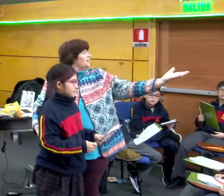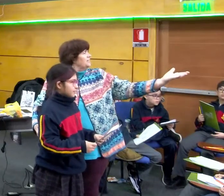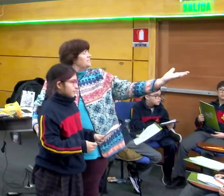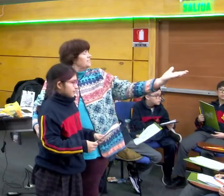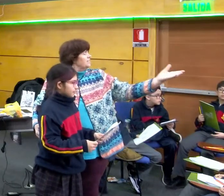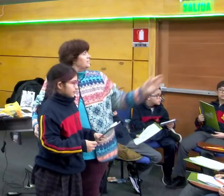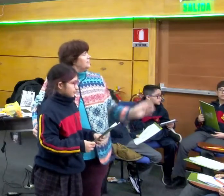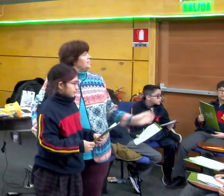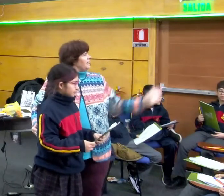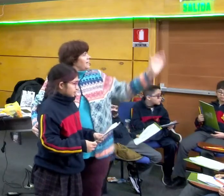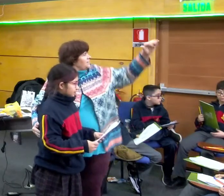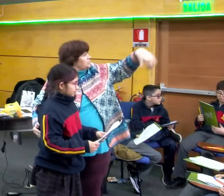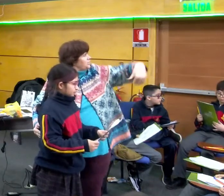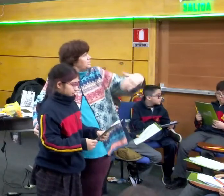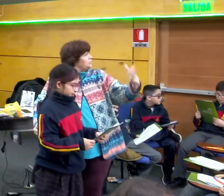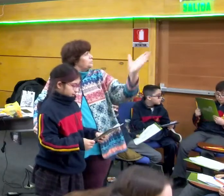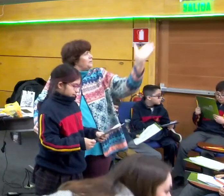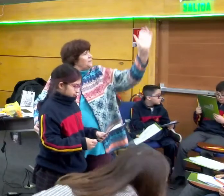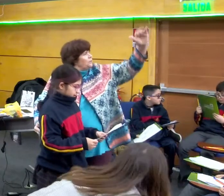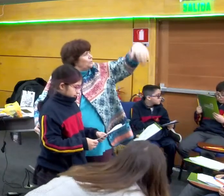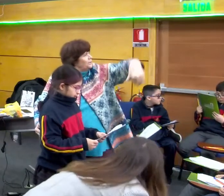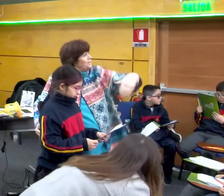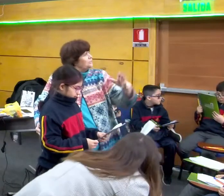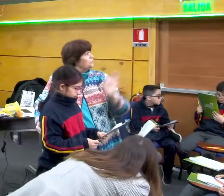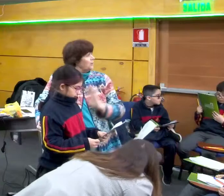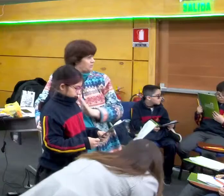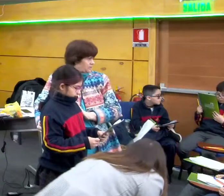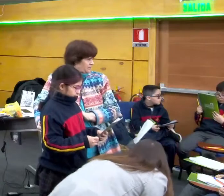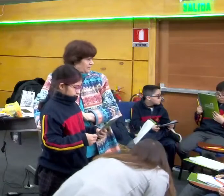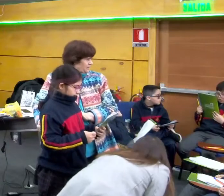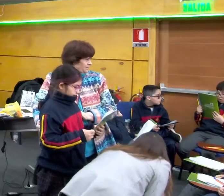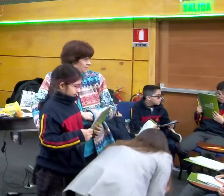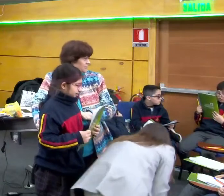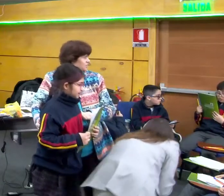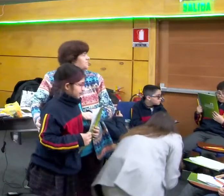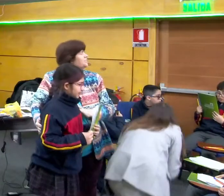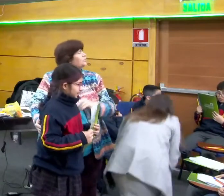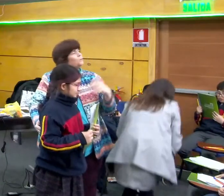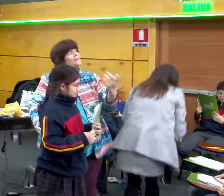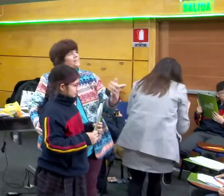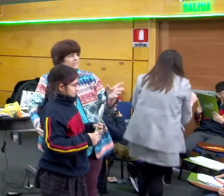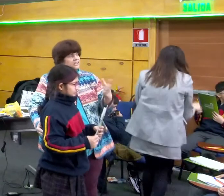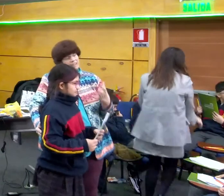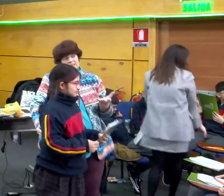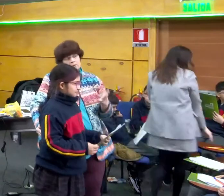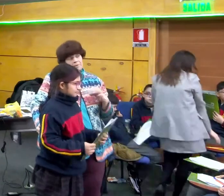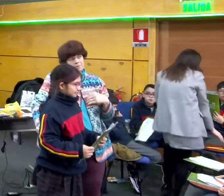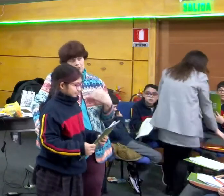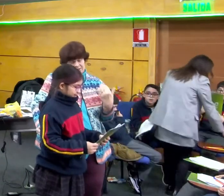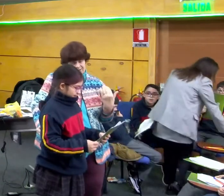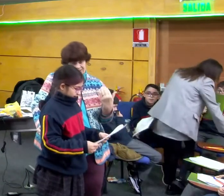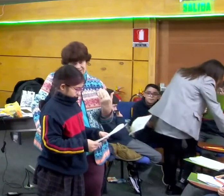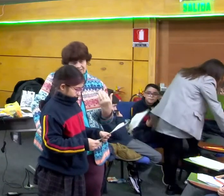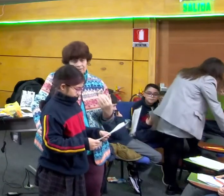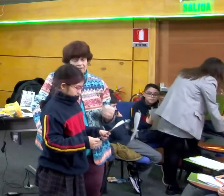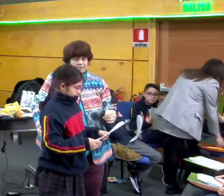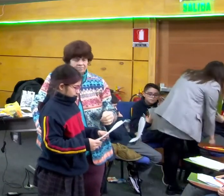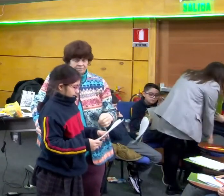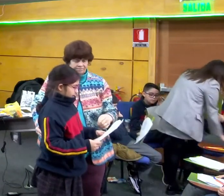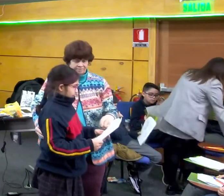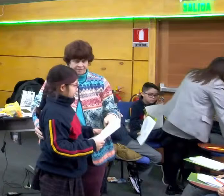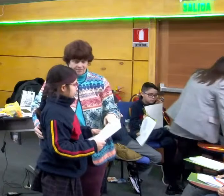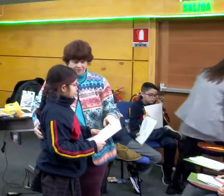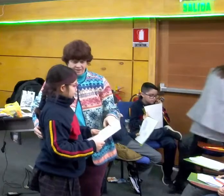her audience? And does she speak with expression? Because she's still reading it, she hasn't memorized it yet,